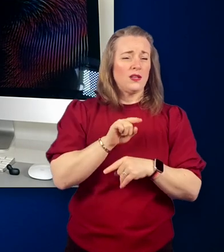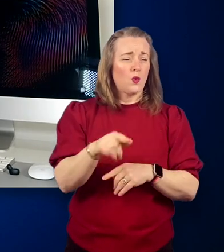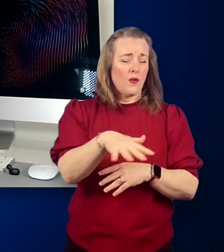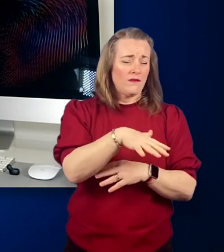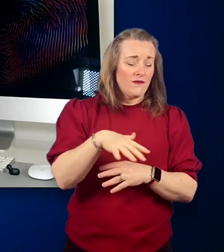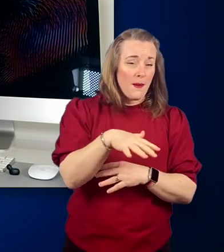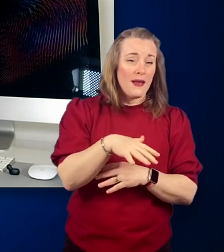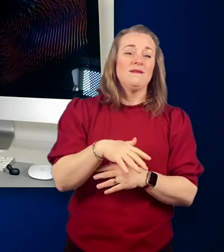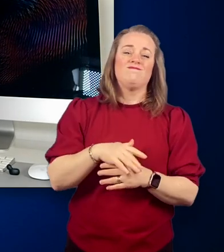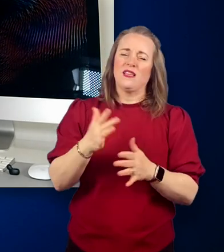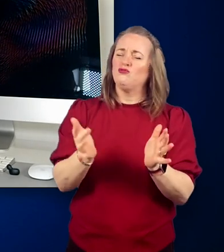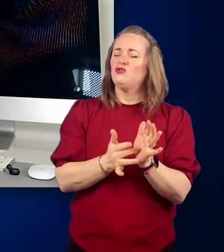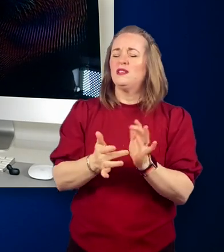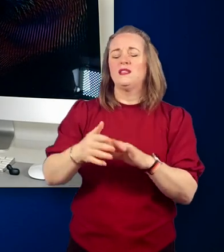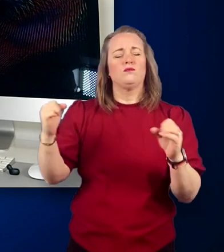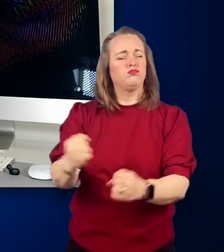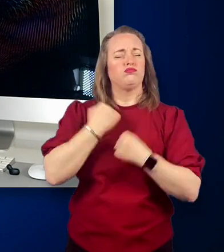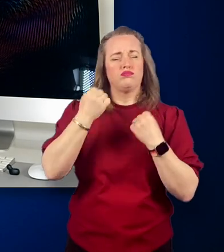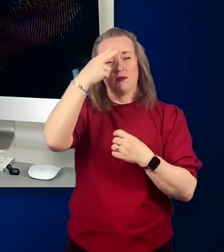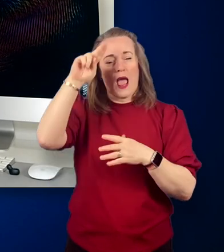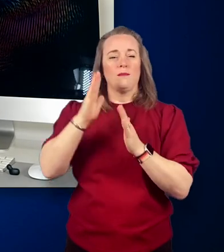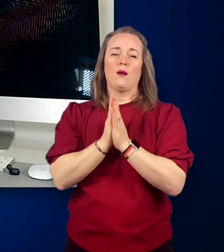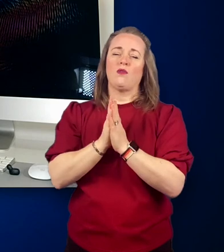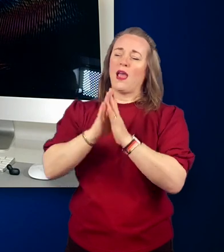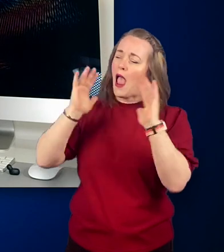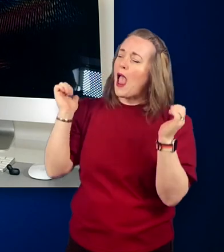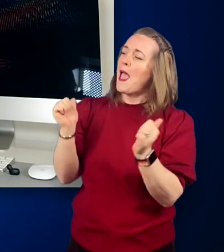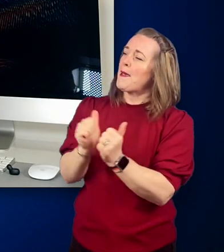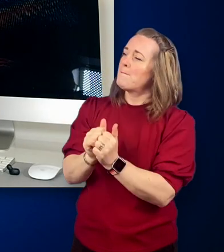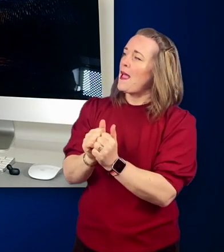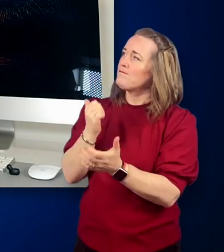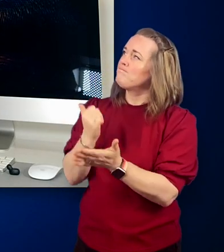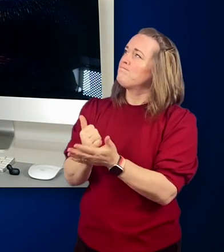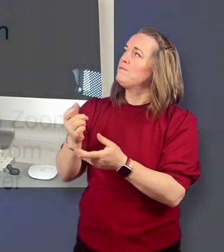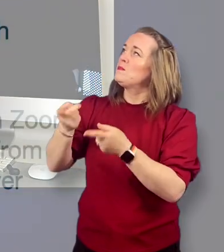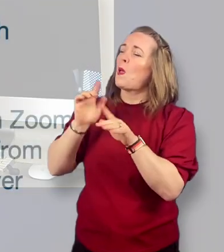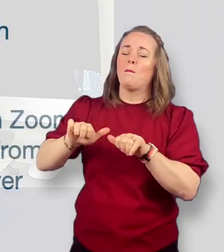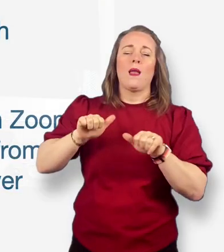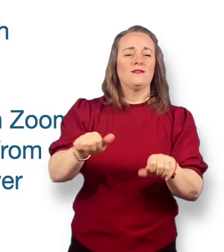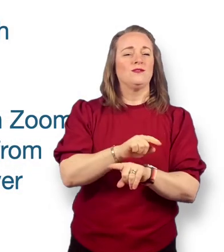again. In Jesus' mighty name, we pray. Amen. God bless you. Bye-bye.